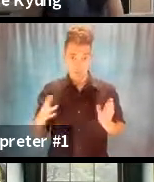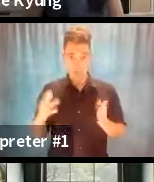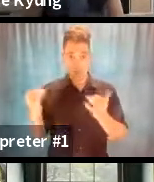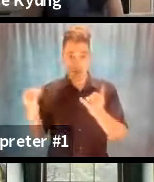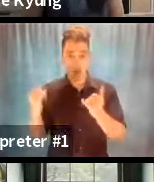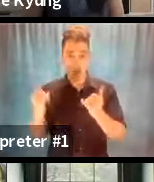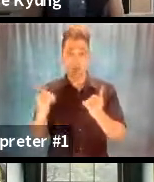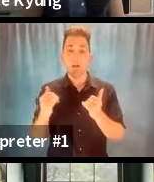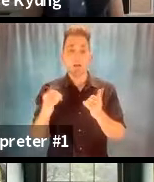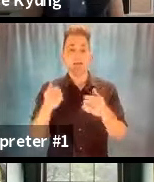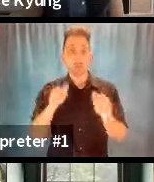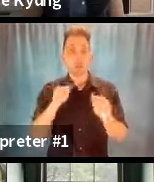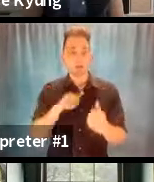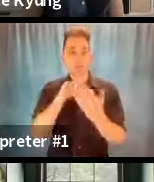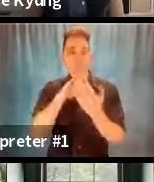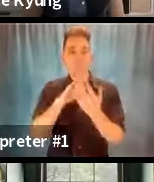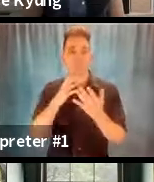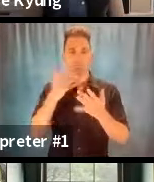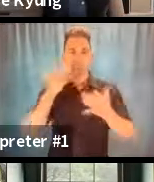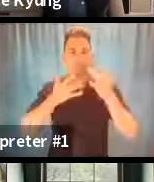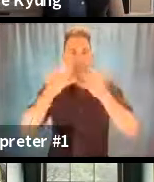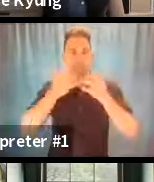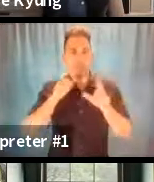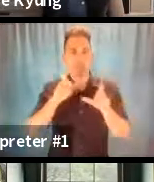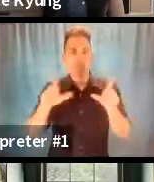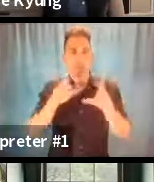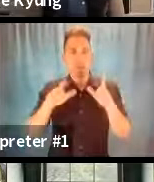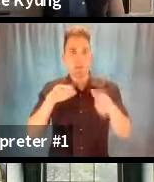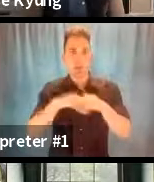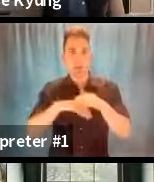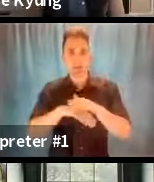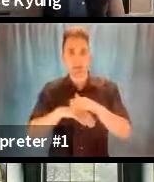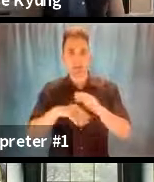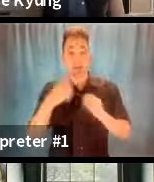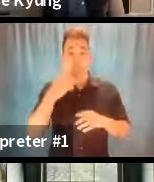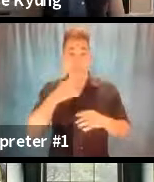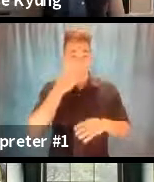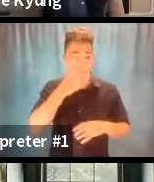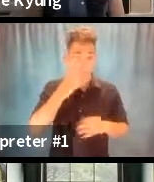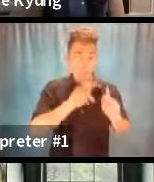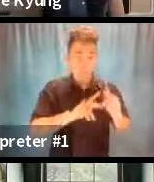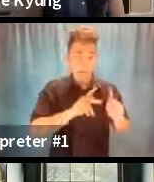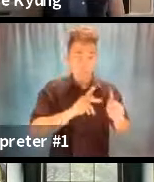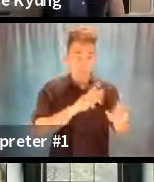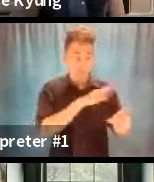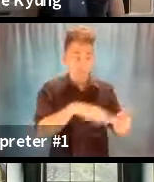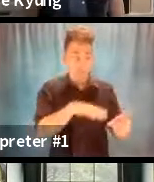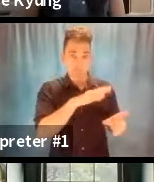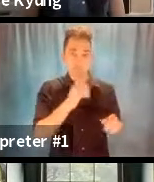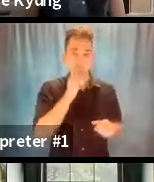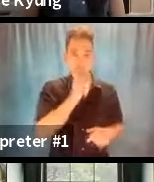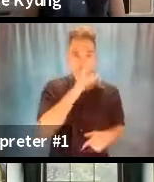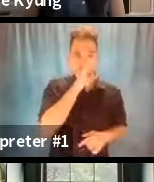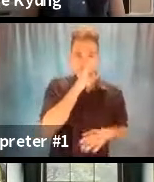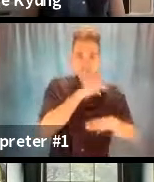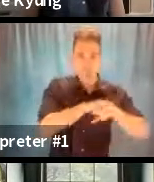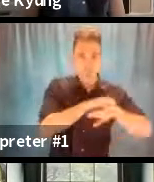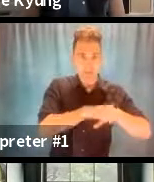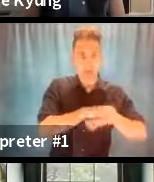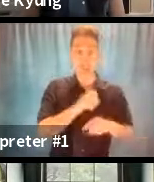of language access for the immigrant population that does not speak English or has limited English